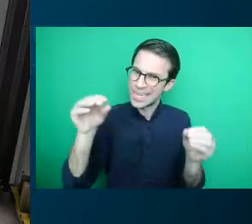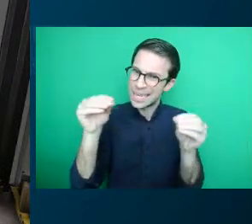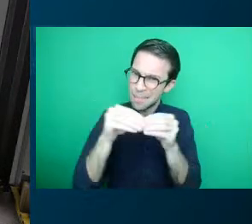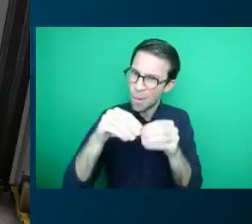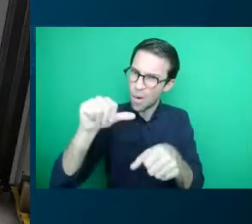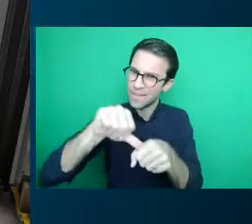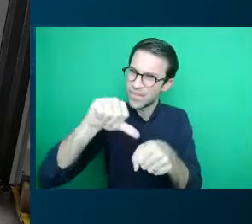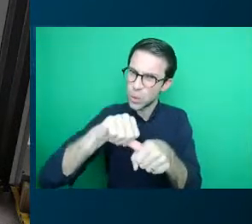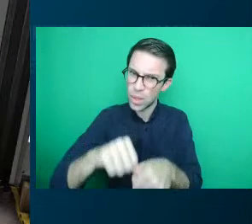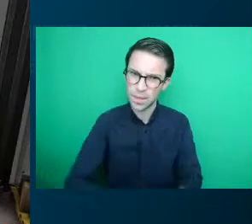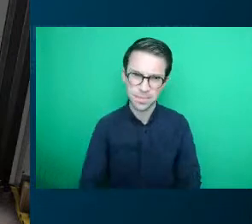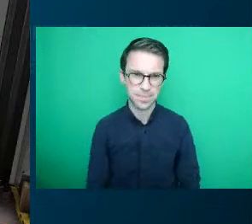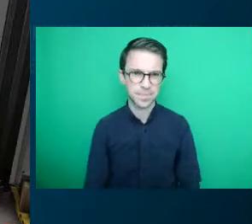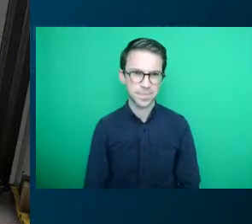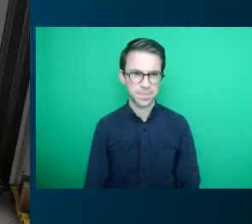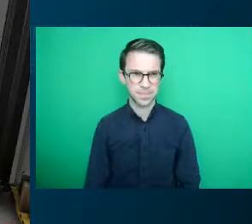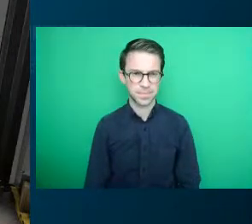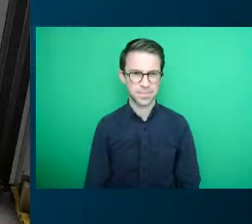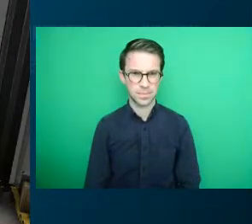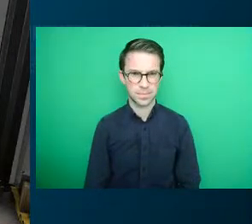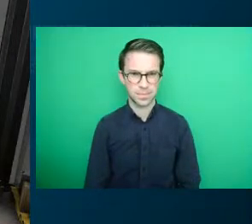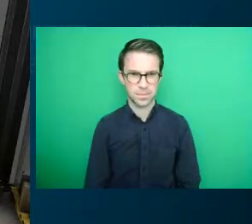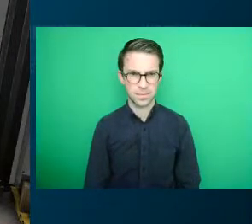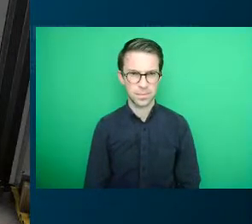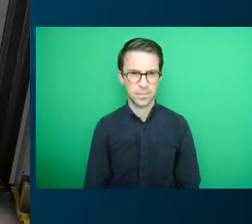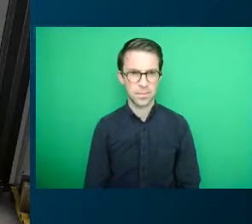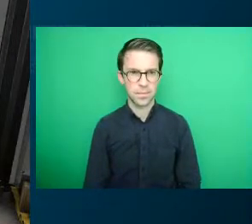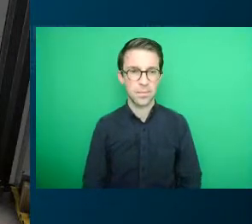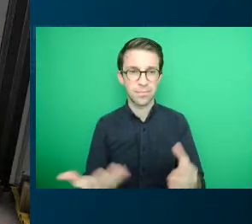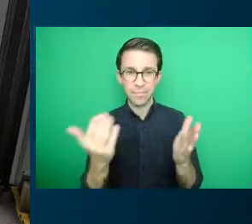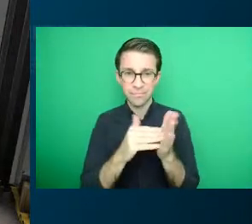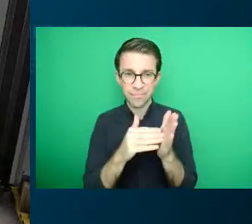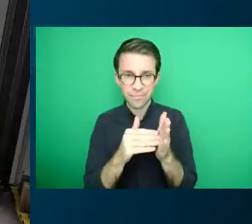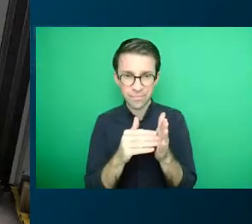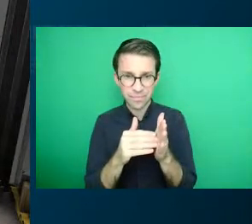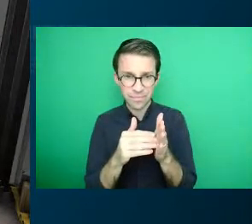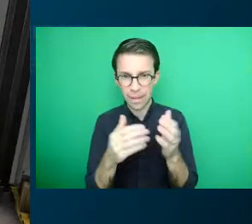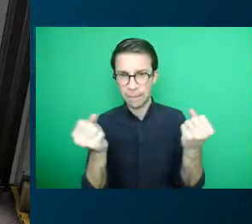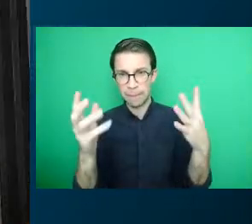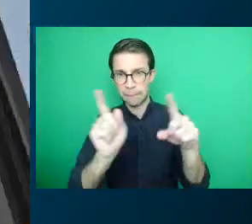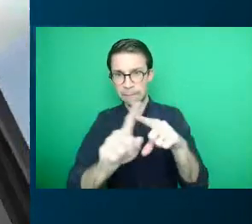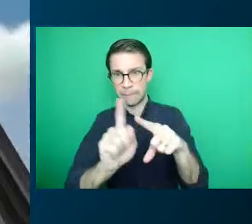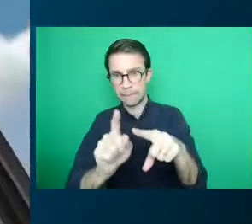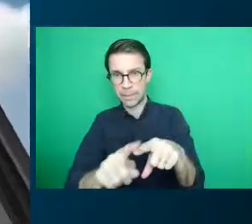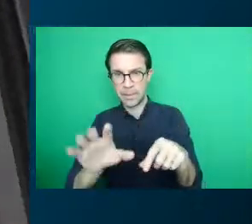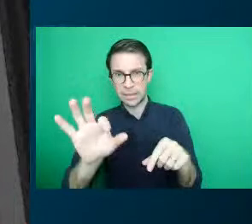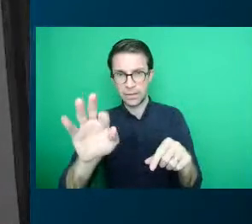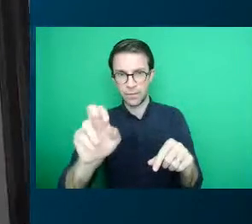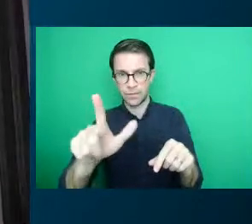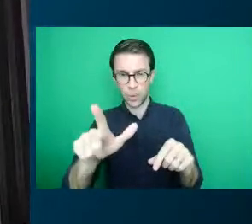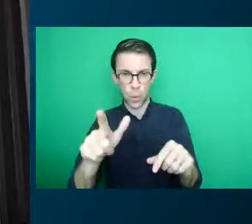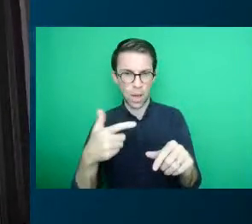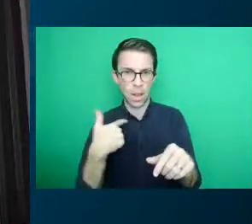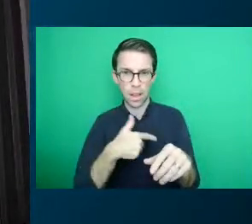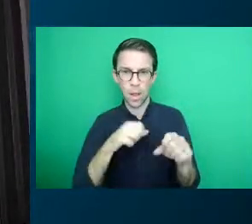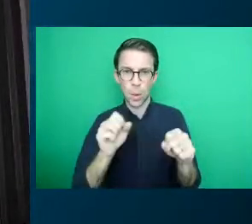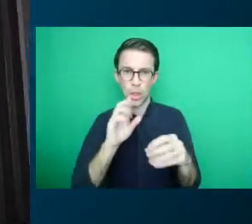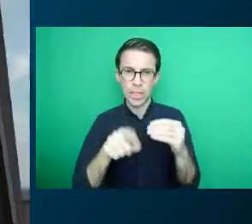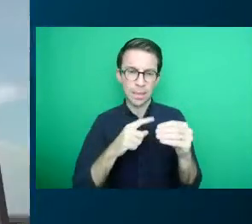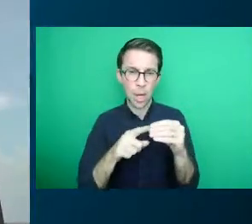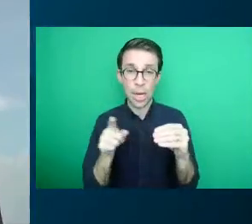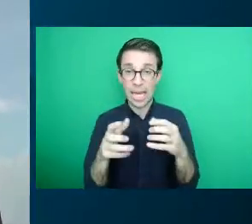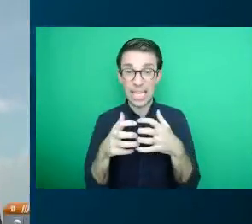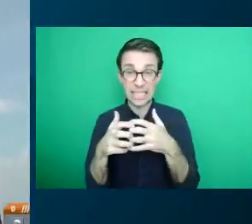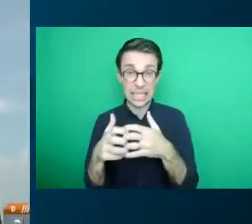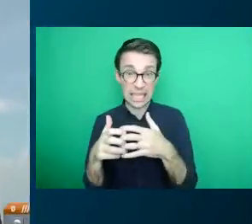on the side there. Let's go over here and snap some more fuel together. Again, there's all sorts of fuel. We could get into, is this engine big enough